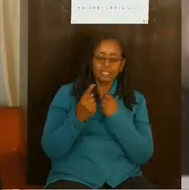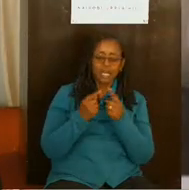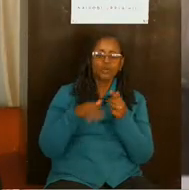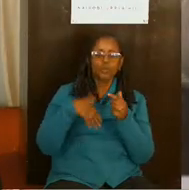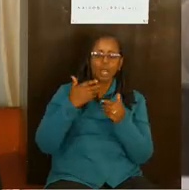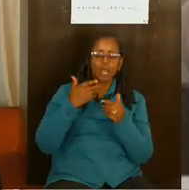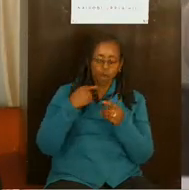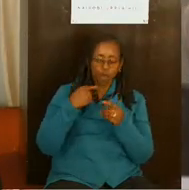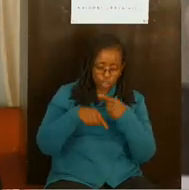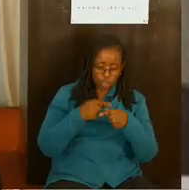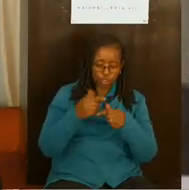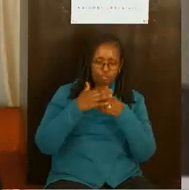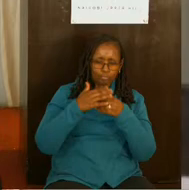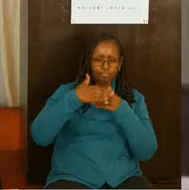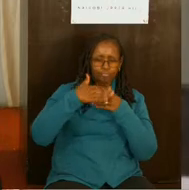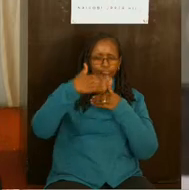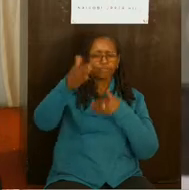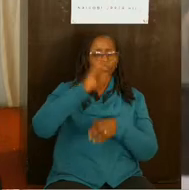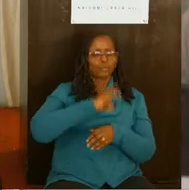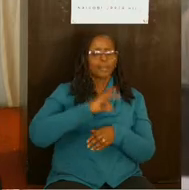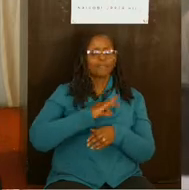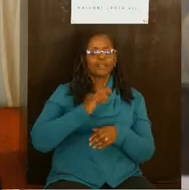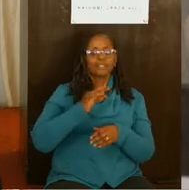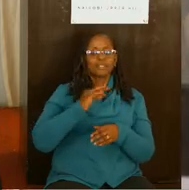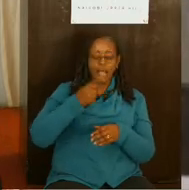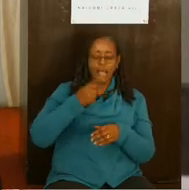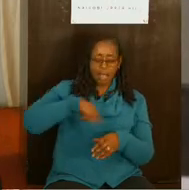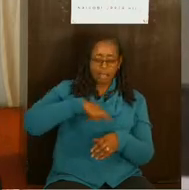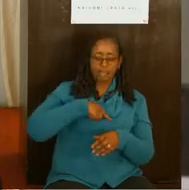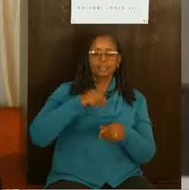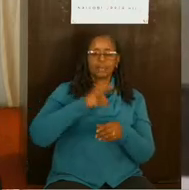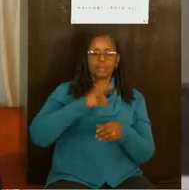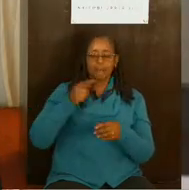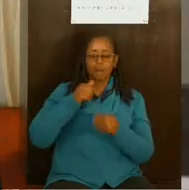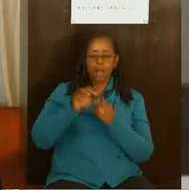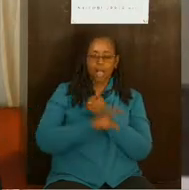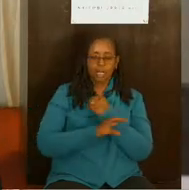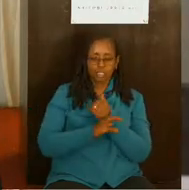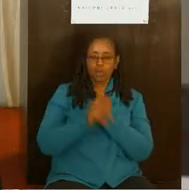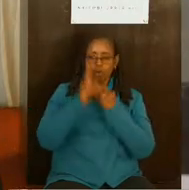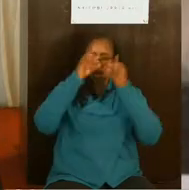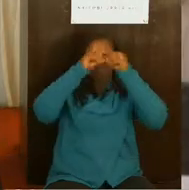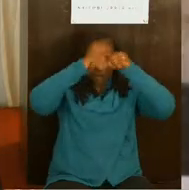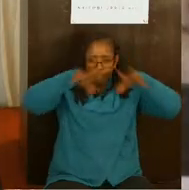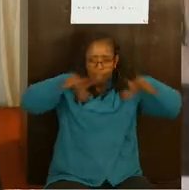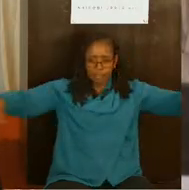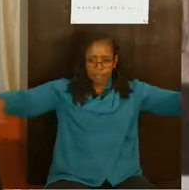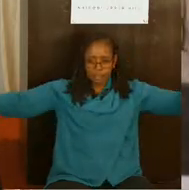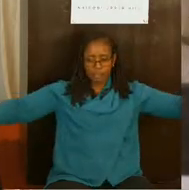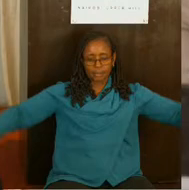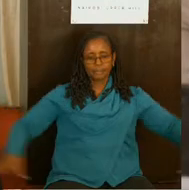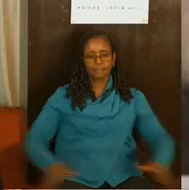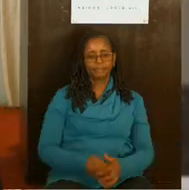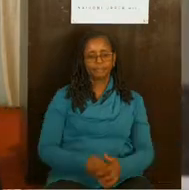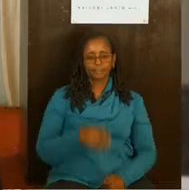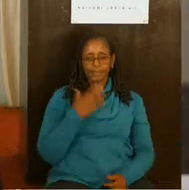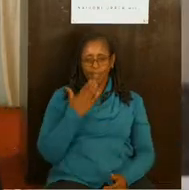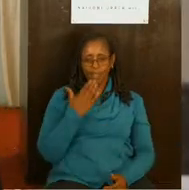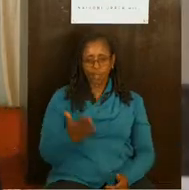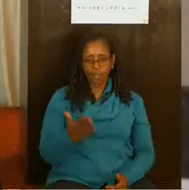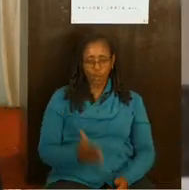for the benefit of all of us and for our country may God bless all of us thank you thank you very much